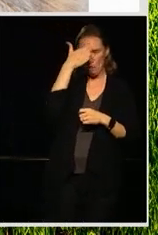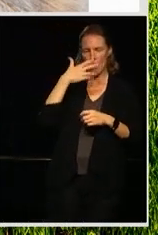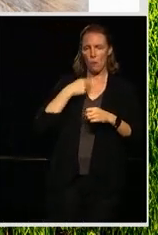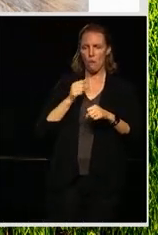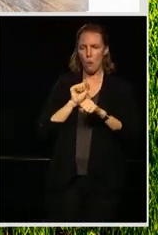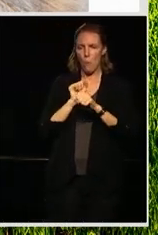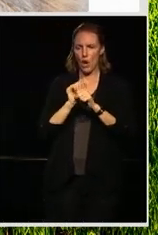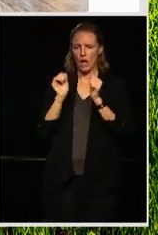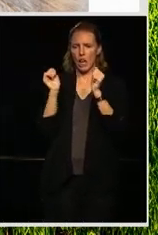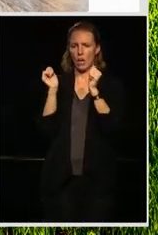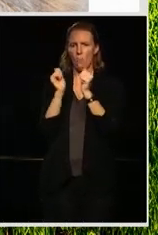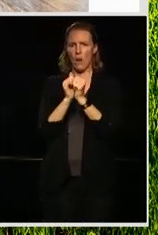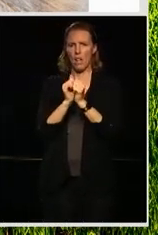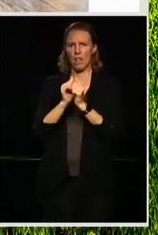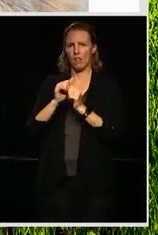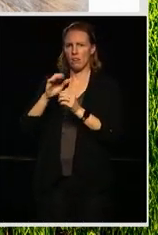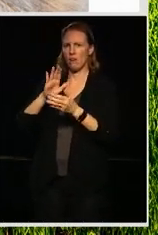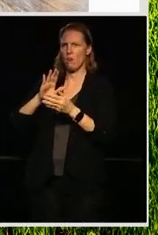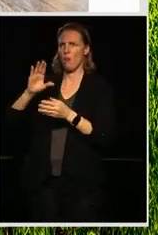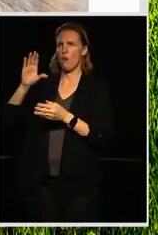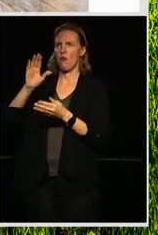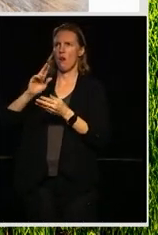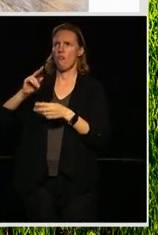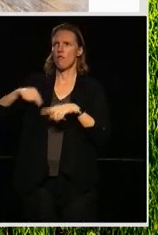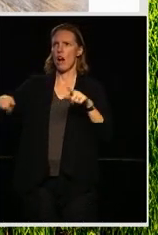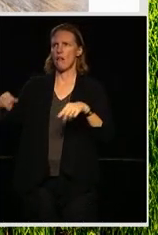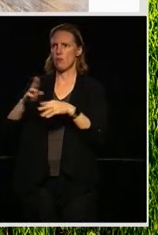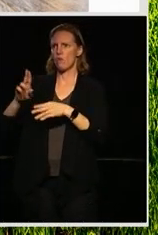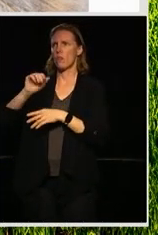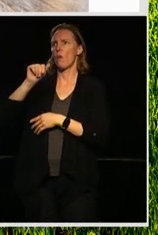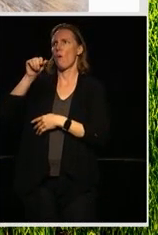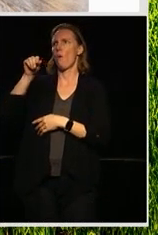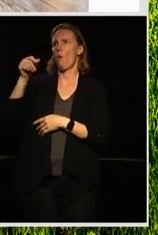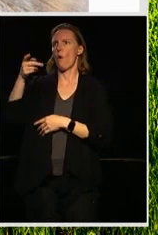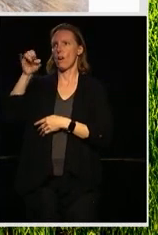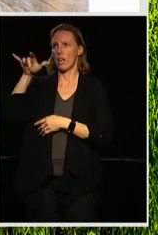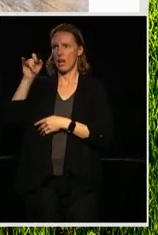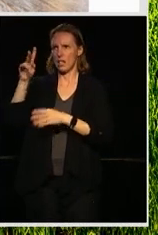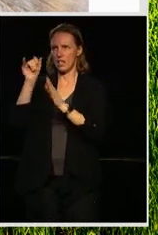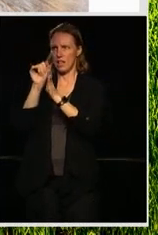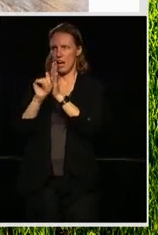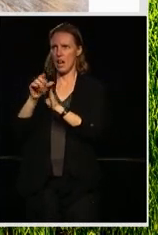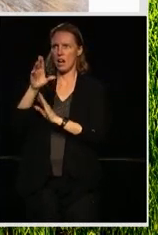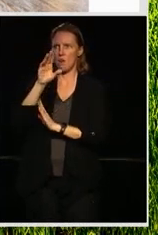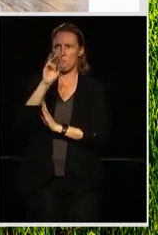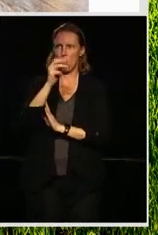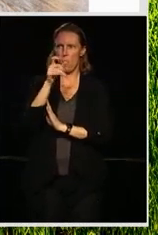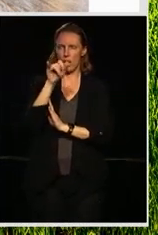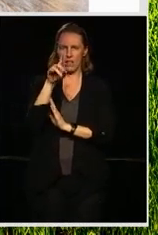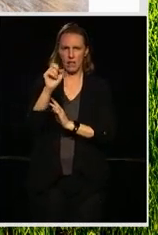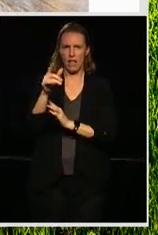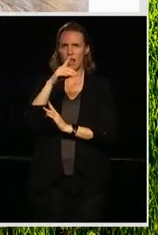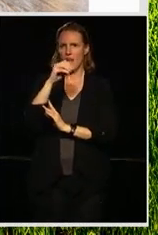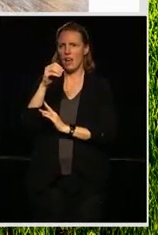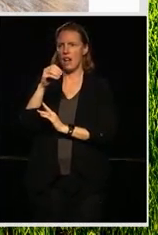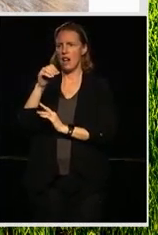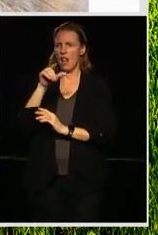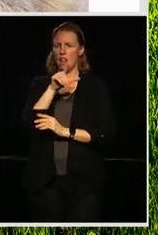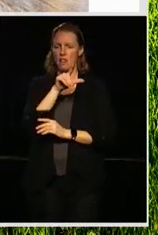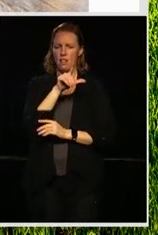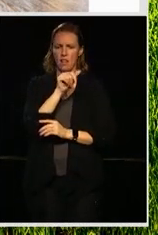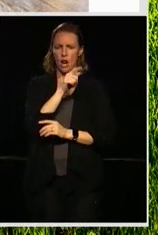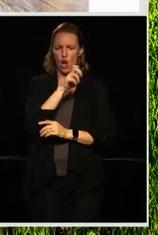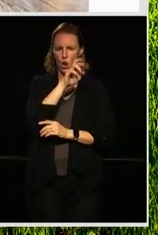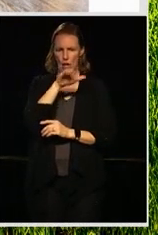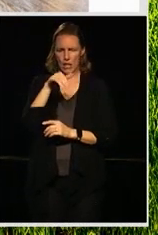of universities, Oregon State University, Murray State University, Cargill supports us, and Larry Smart at Cornell has been